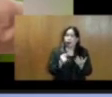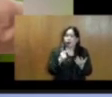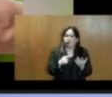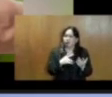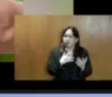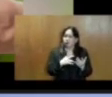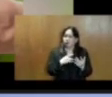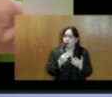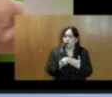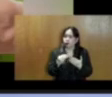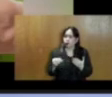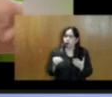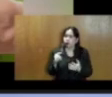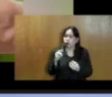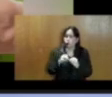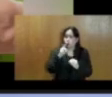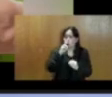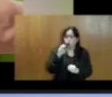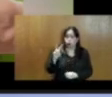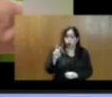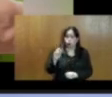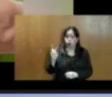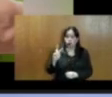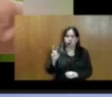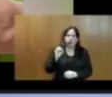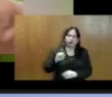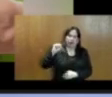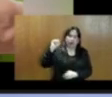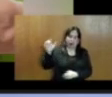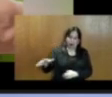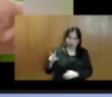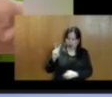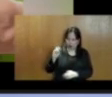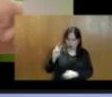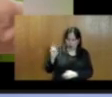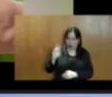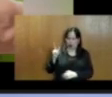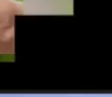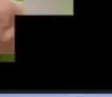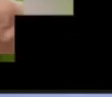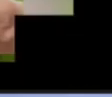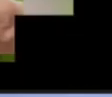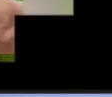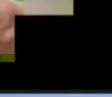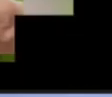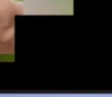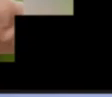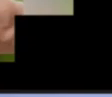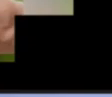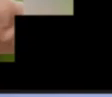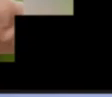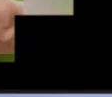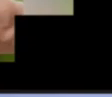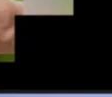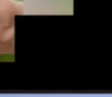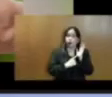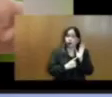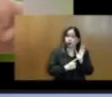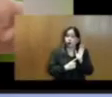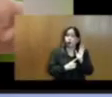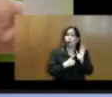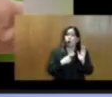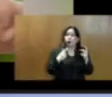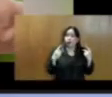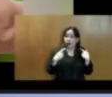are older than 2020, you've got to junk it already, because then it's outdated. Because schools are supposed to represent what industry